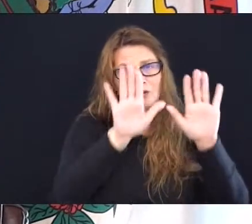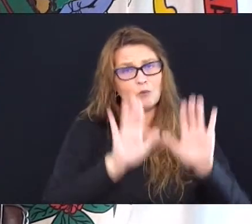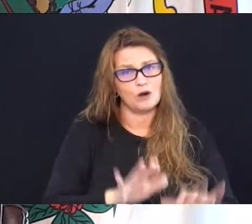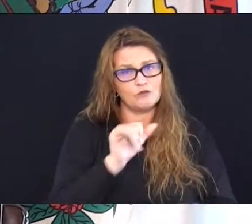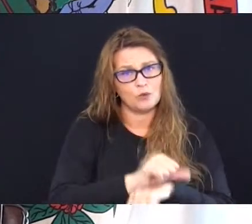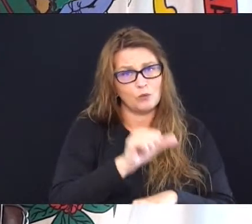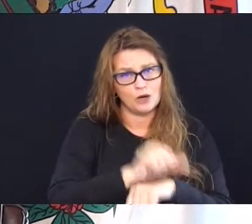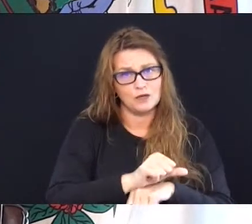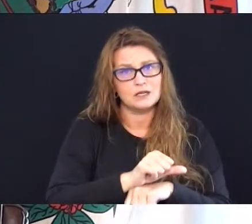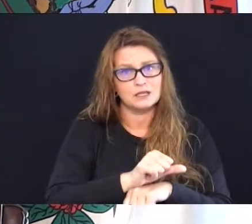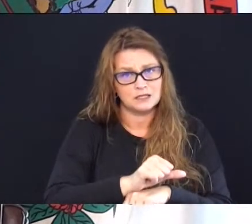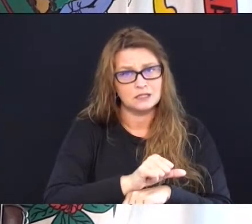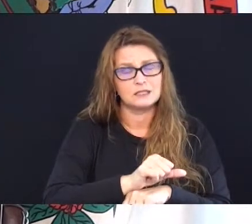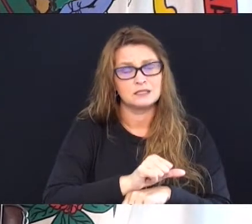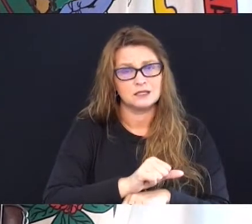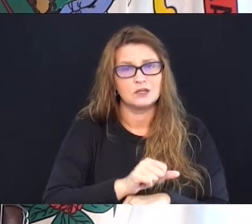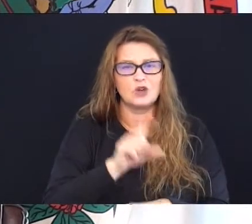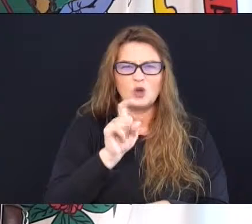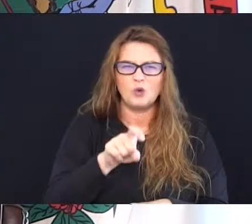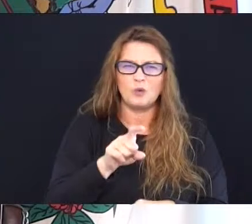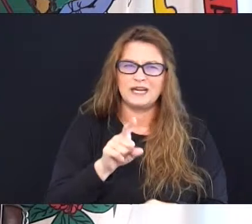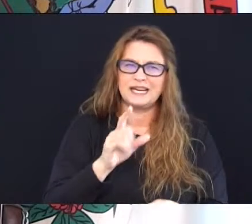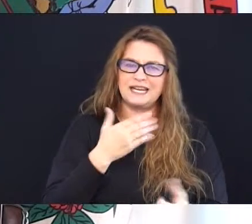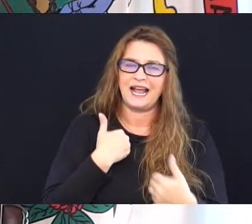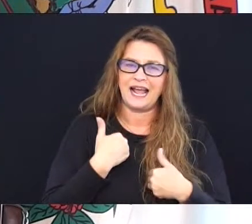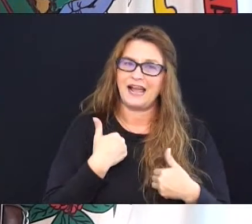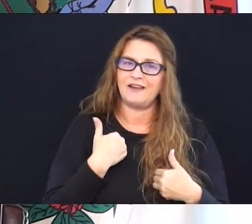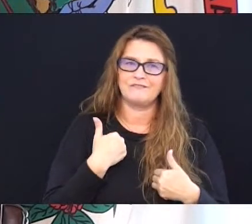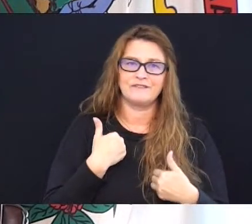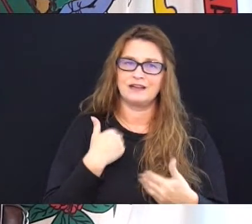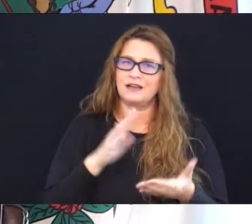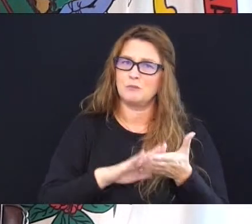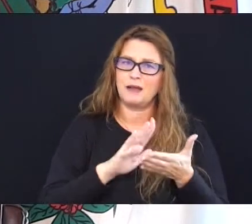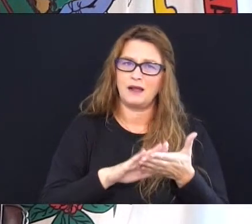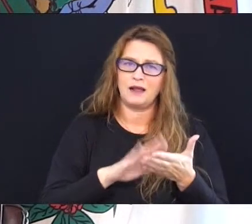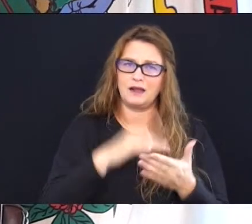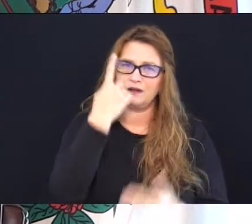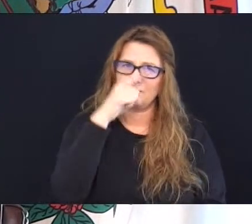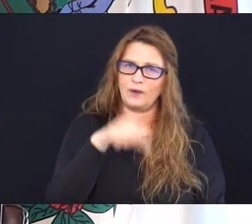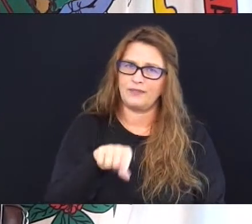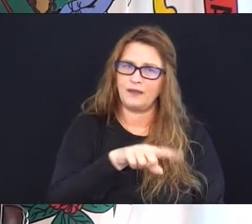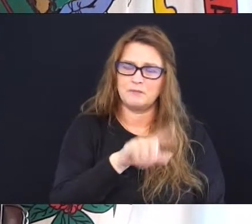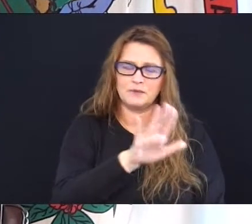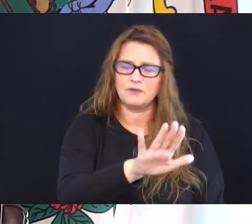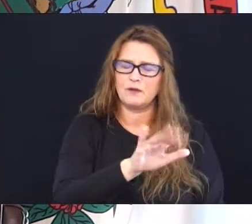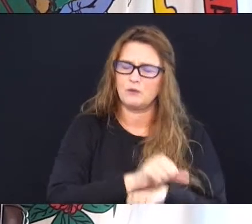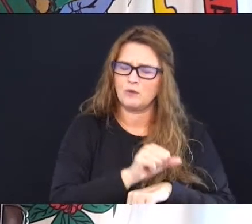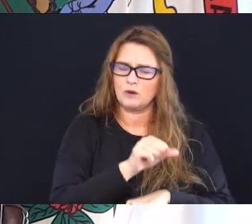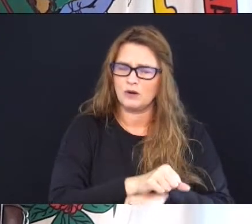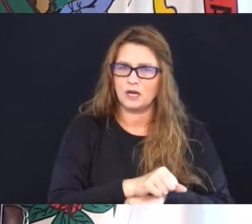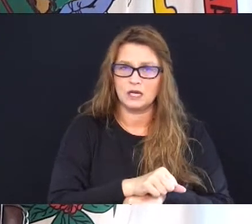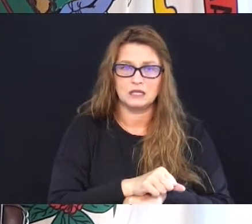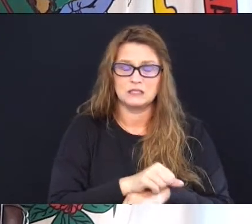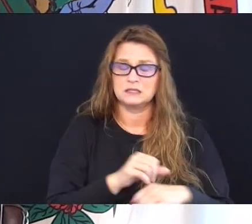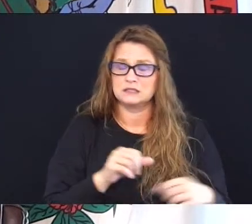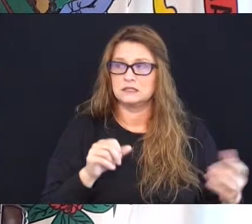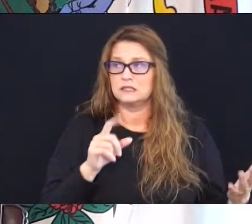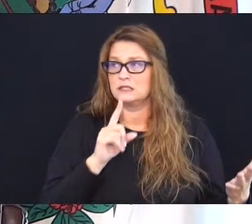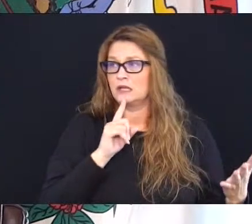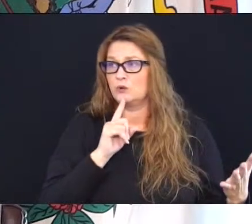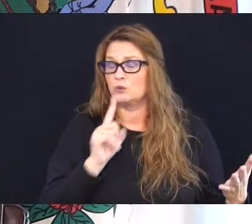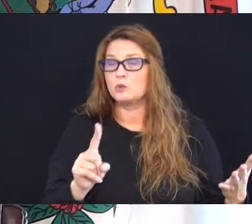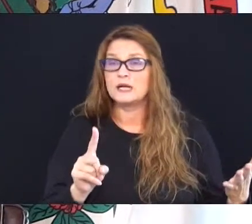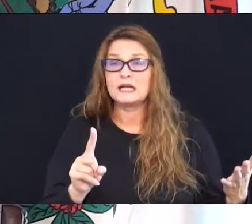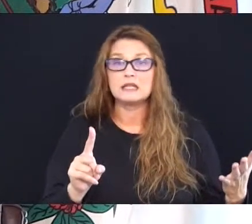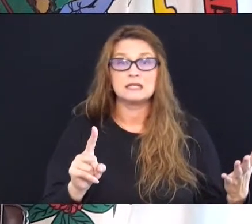we really and truly need to give them a little bit of a pass, because they've done all this incredible work and everything, and they really probably don't deserve,